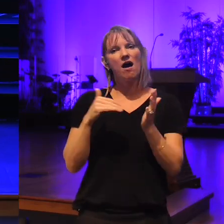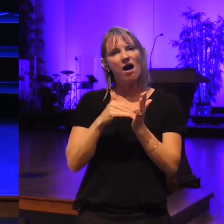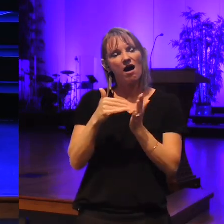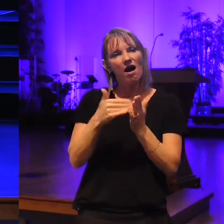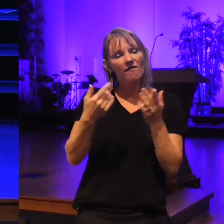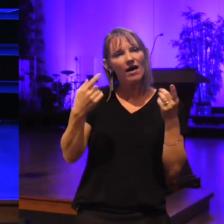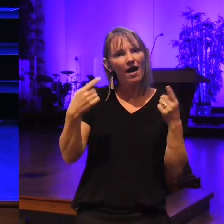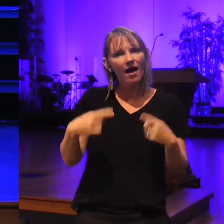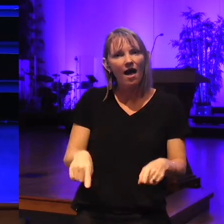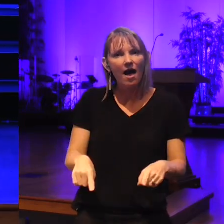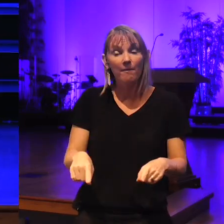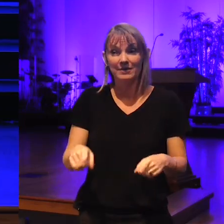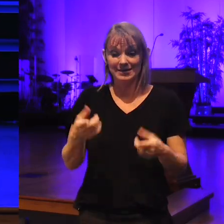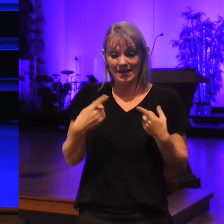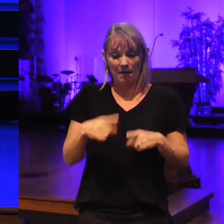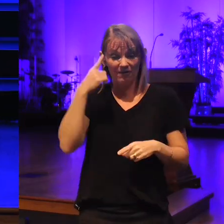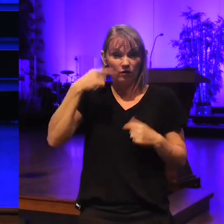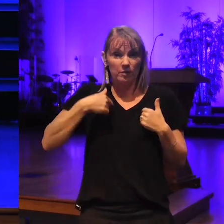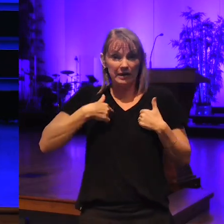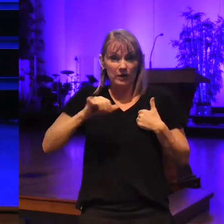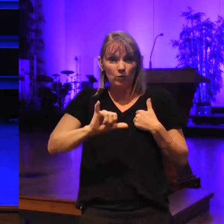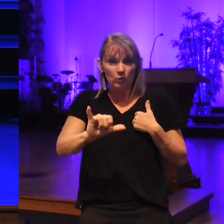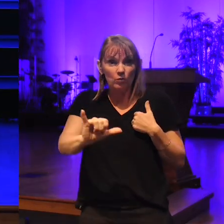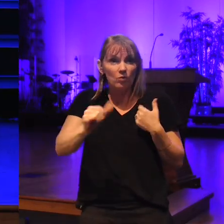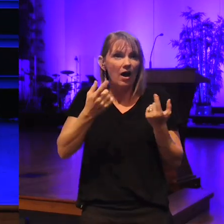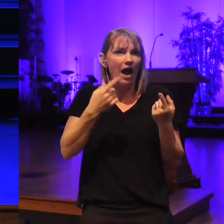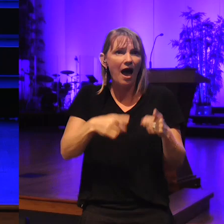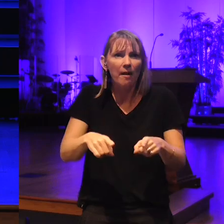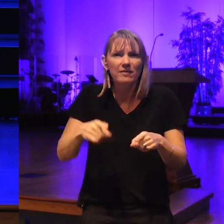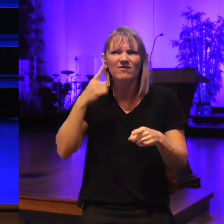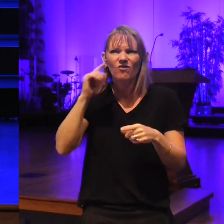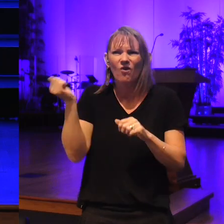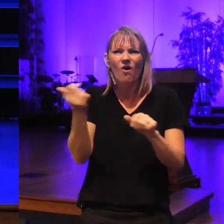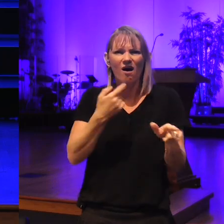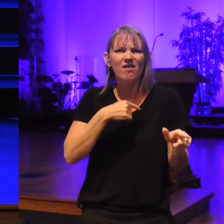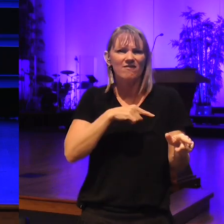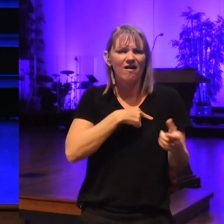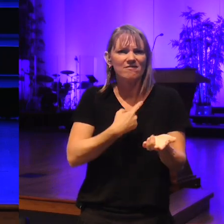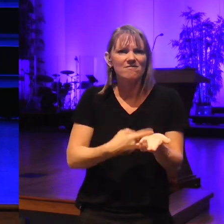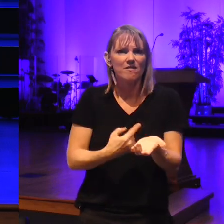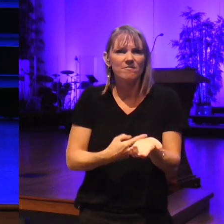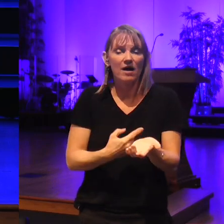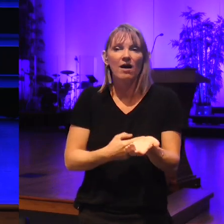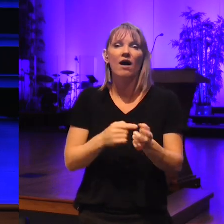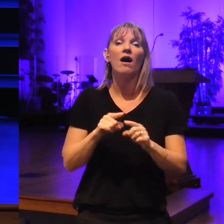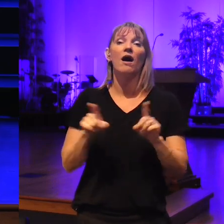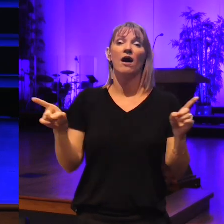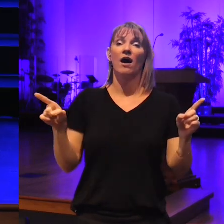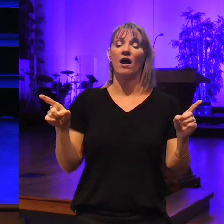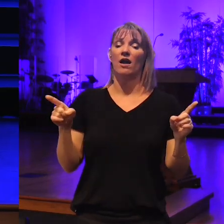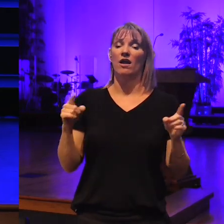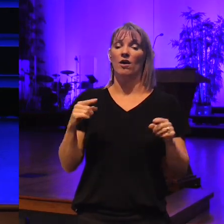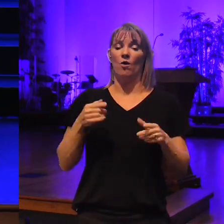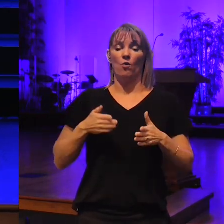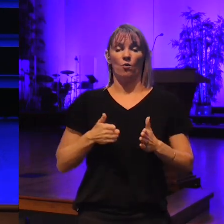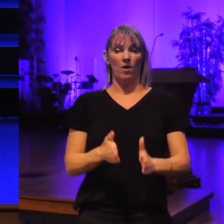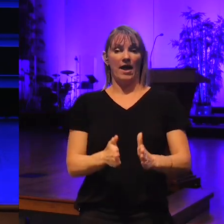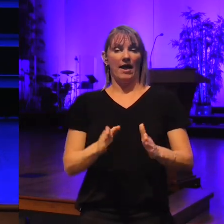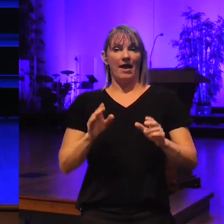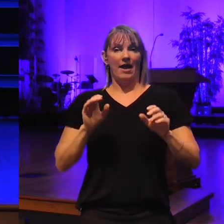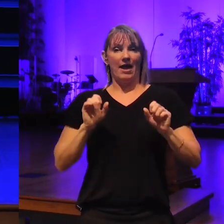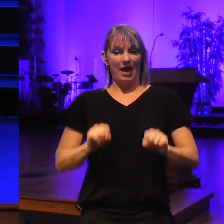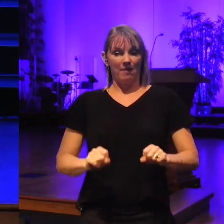much. It's happened for me. It happens so much for all of us at times. But there is a way to be able